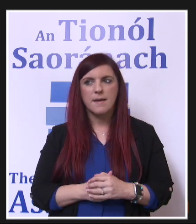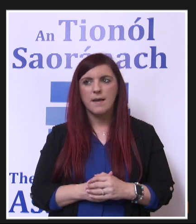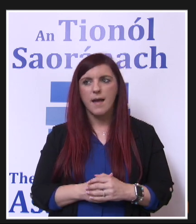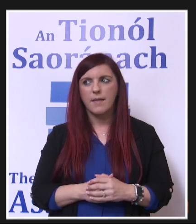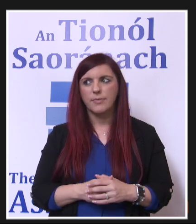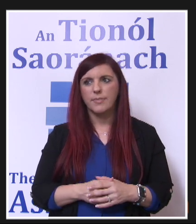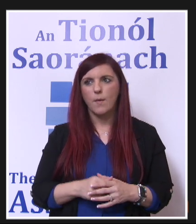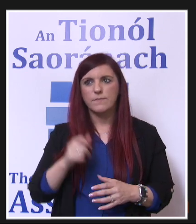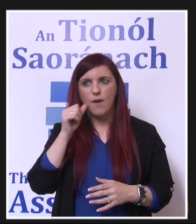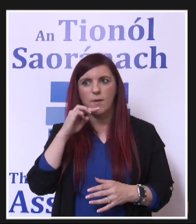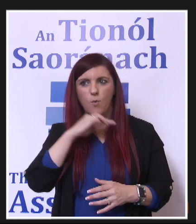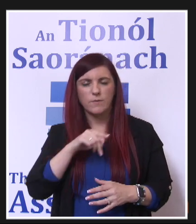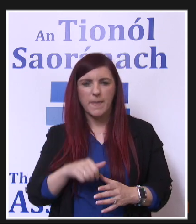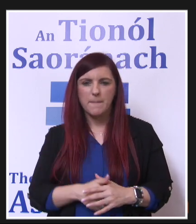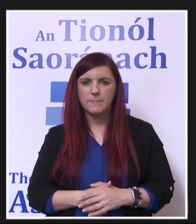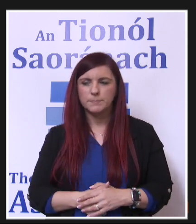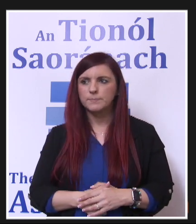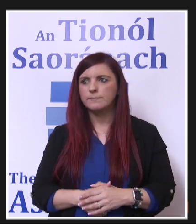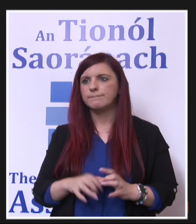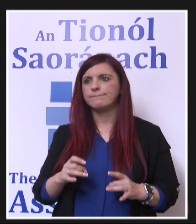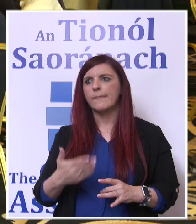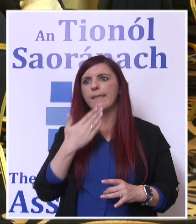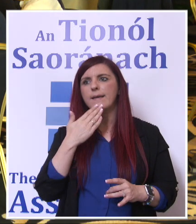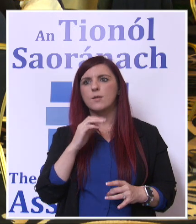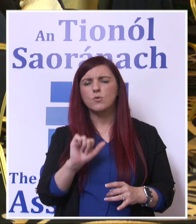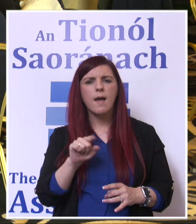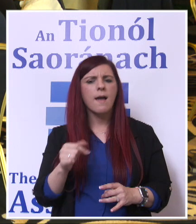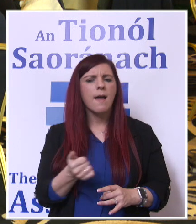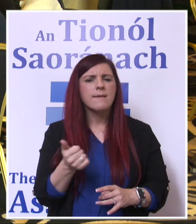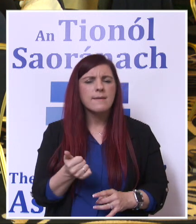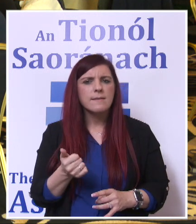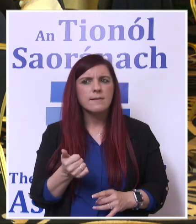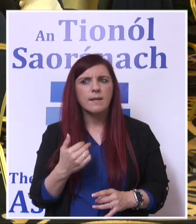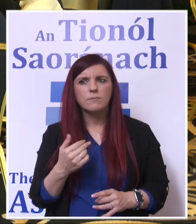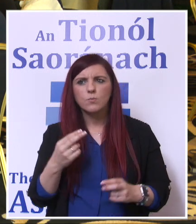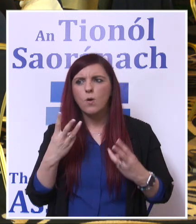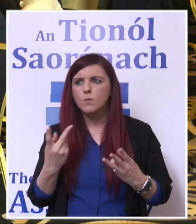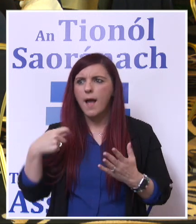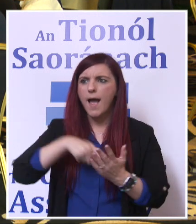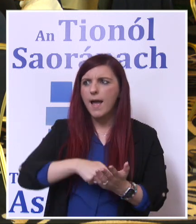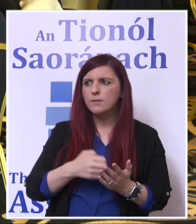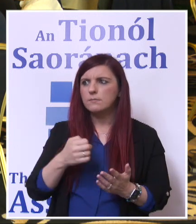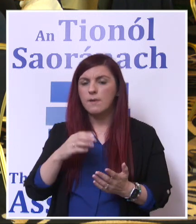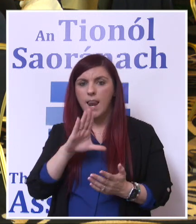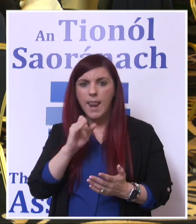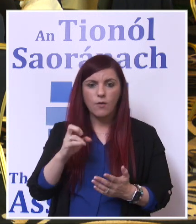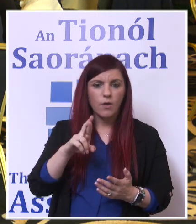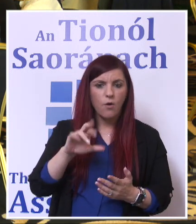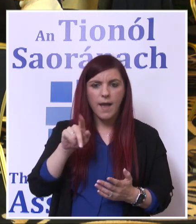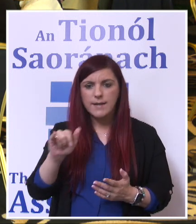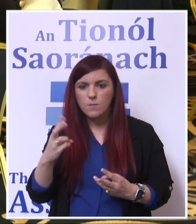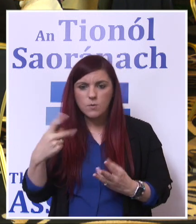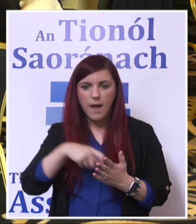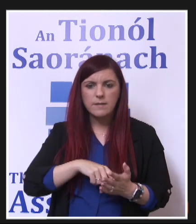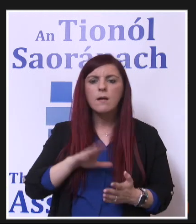feeling insecure. Thanks, Anouch. Anything to add, Larry or Andy, before we move on? Yes, very